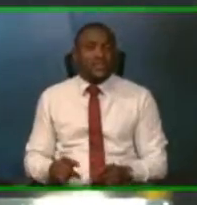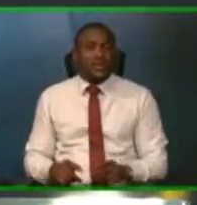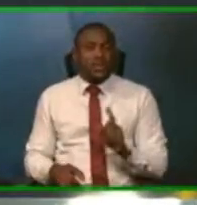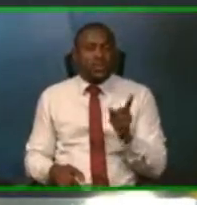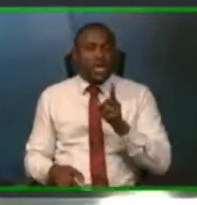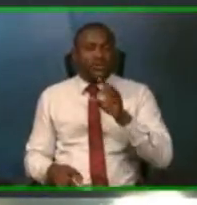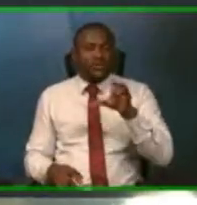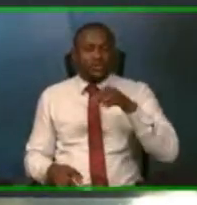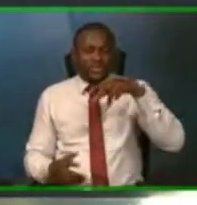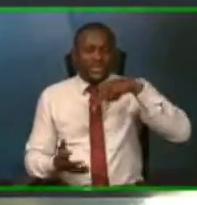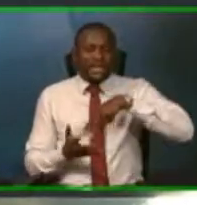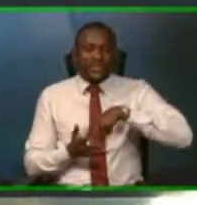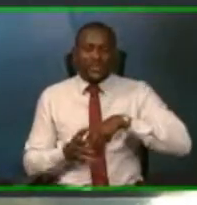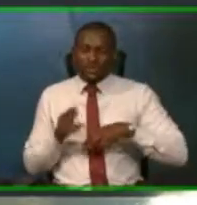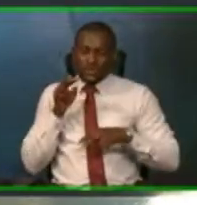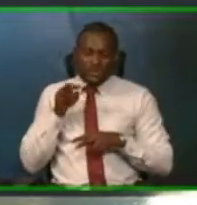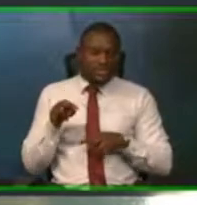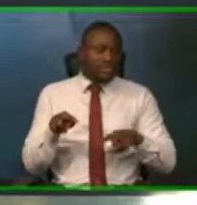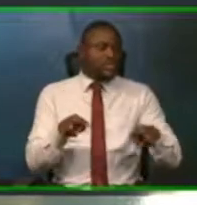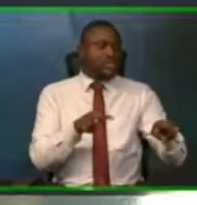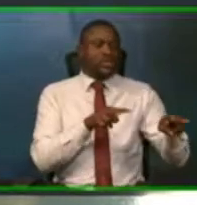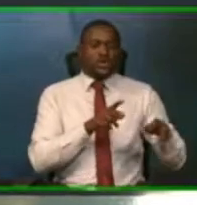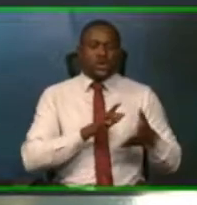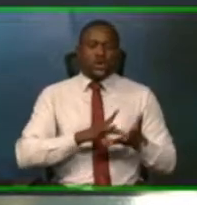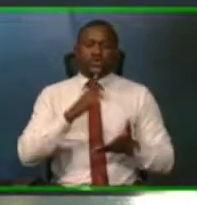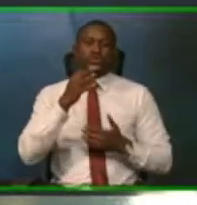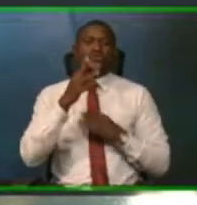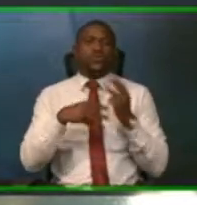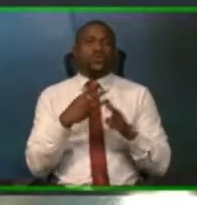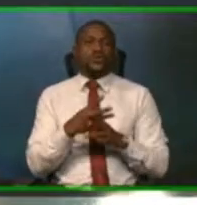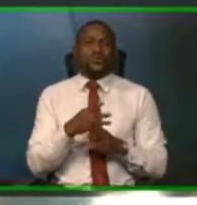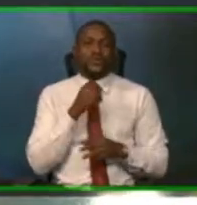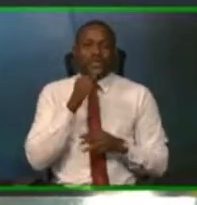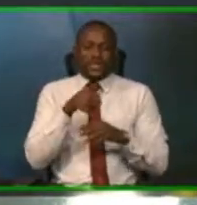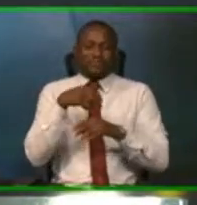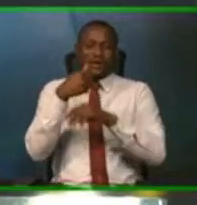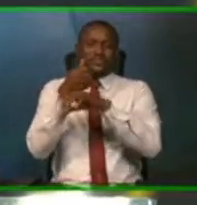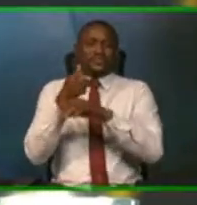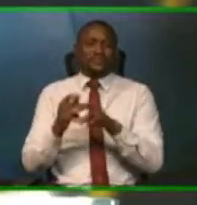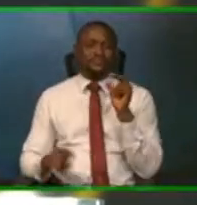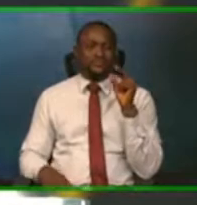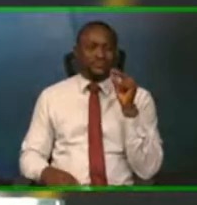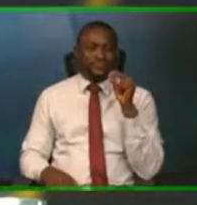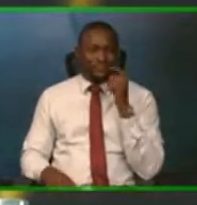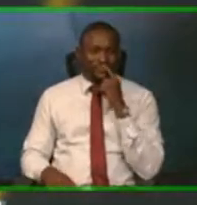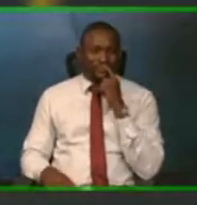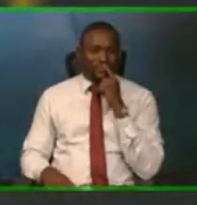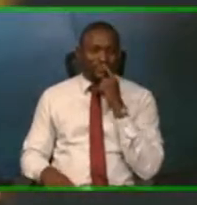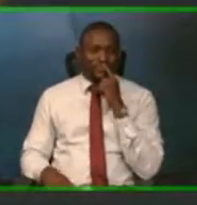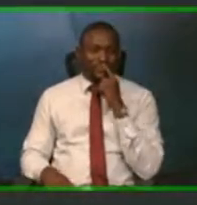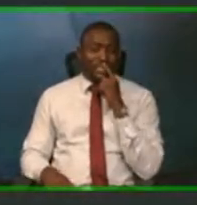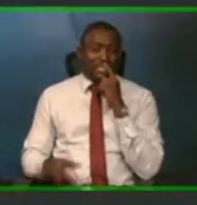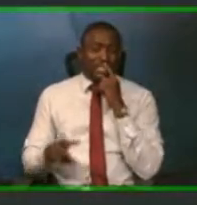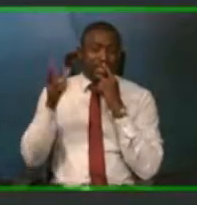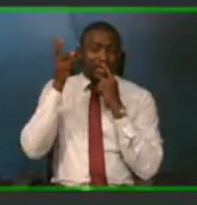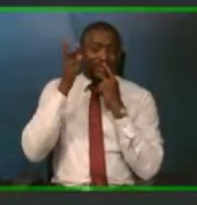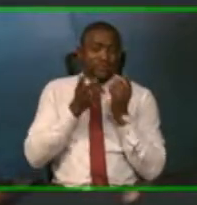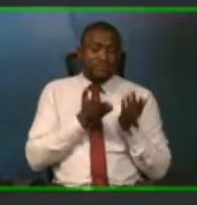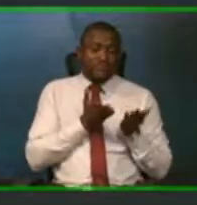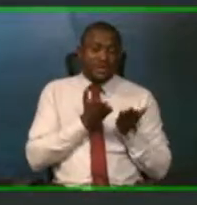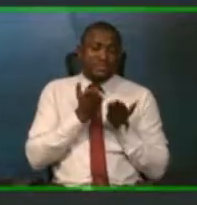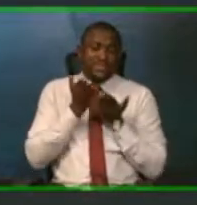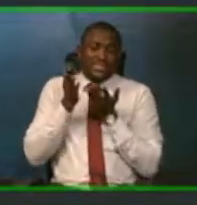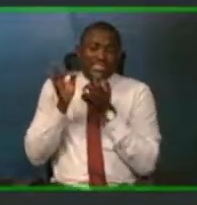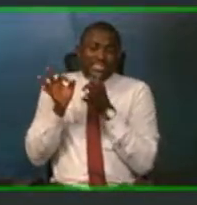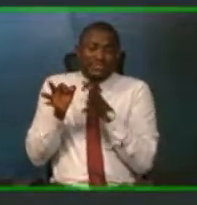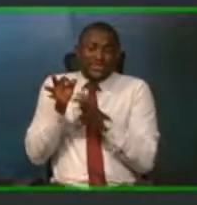upon that you see the glories of the world? It's not a mountain. He took him into and showed